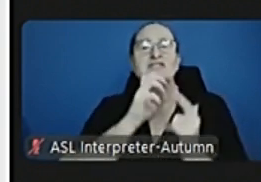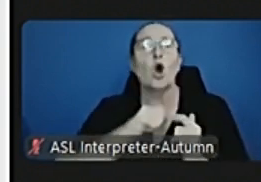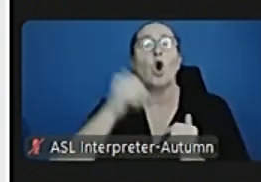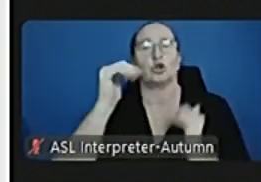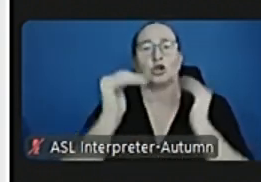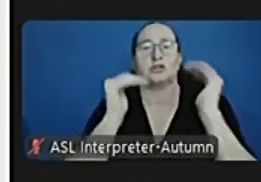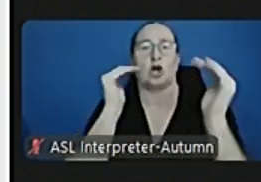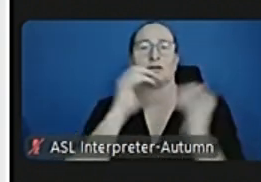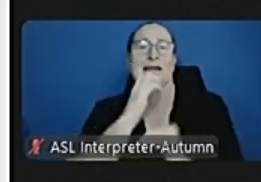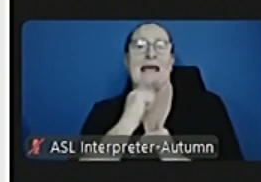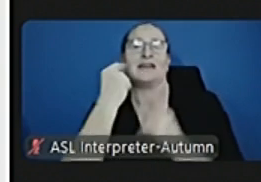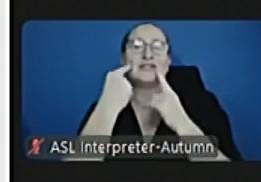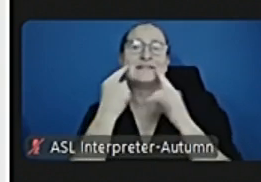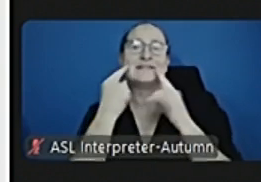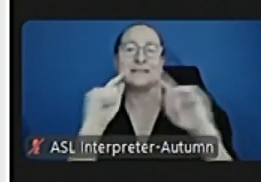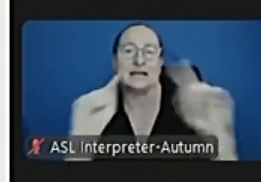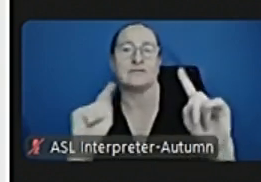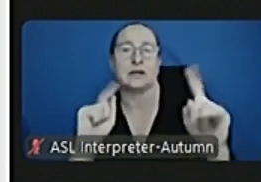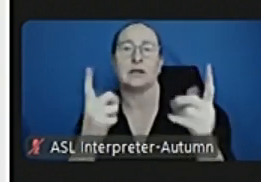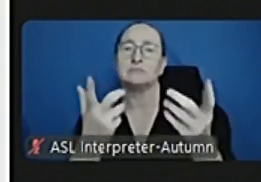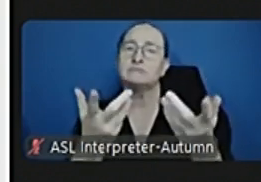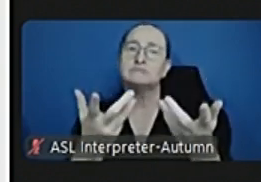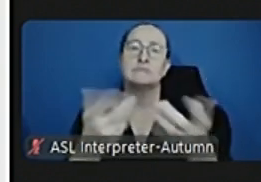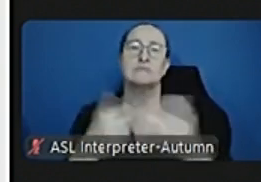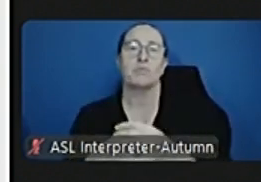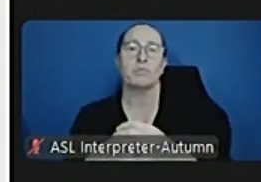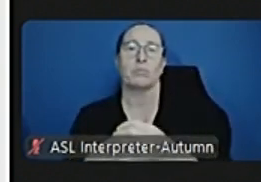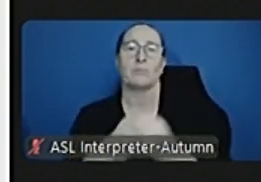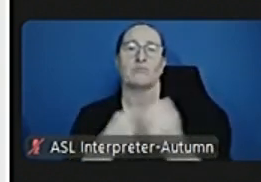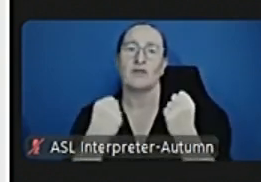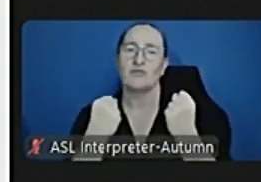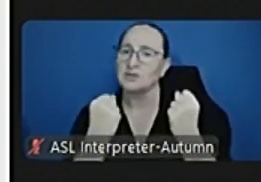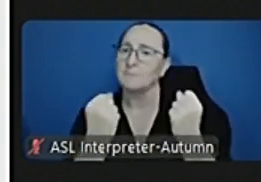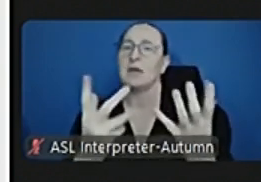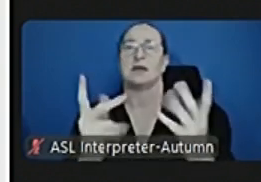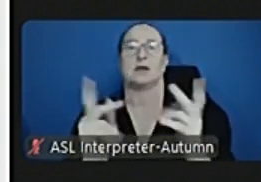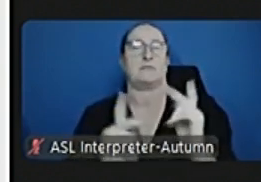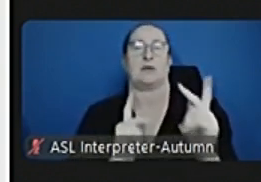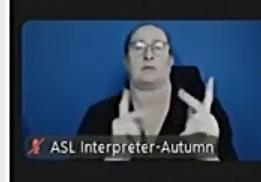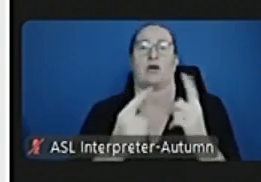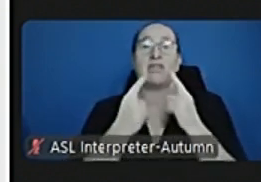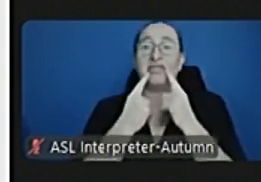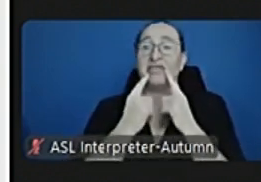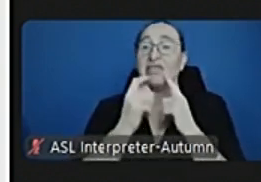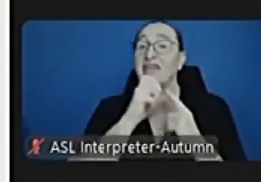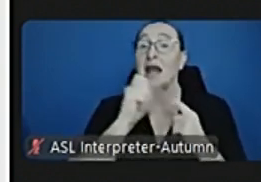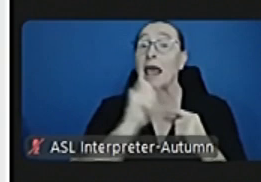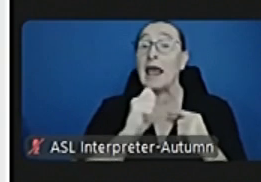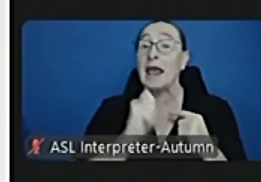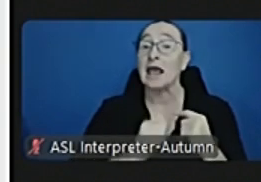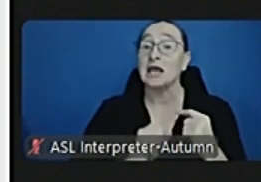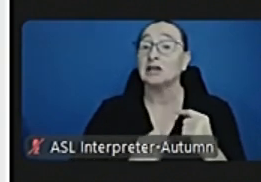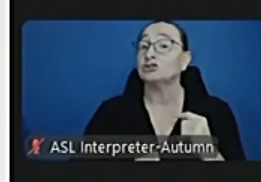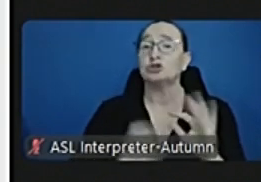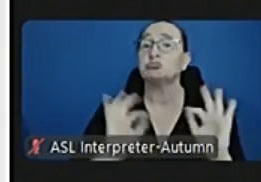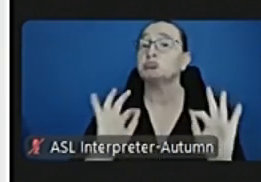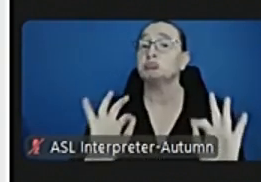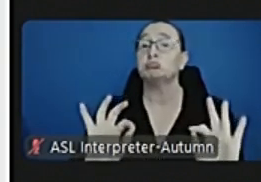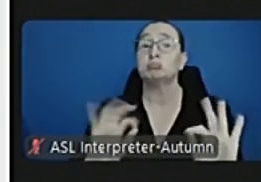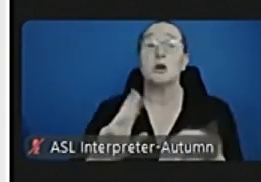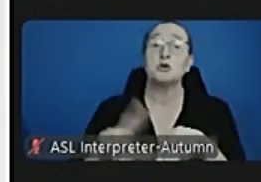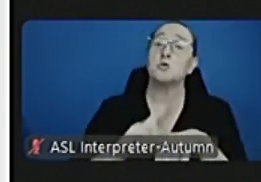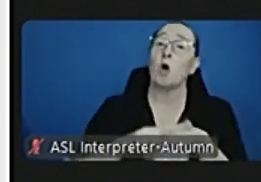aging successfully. There are many folks that age successfully, and we consider that normal